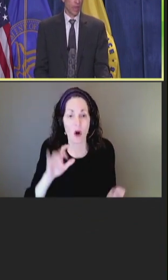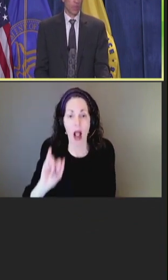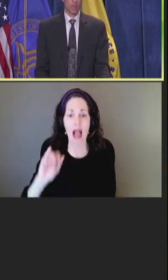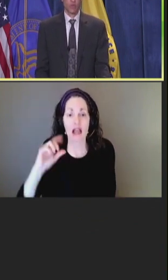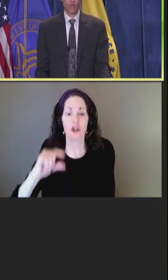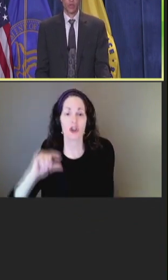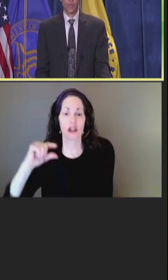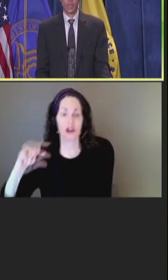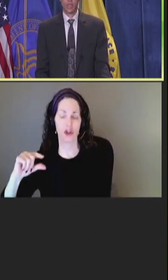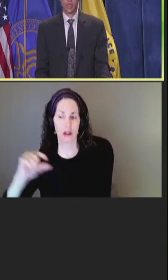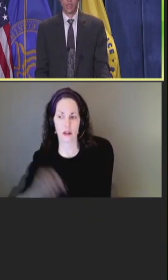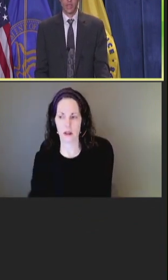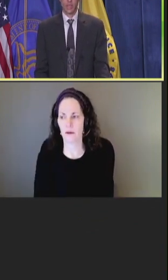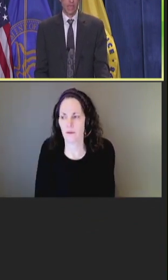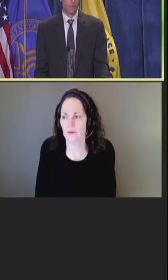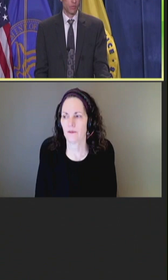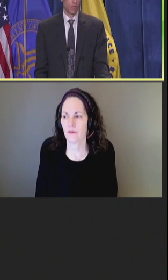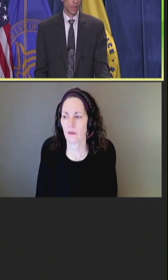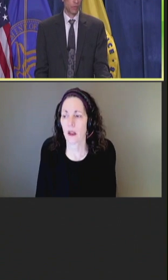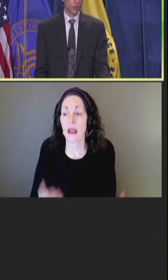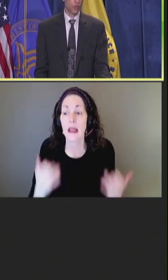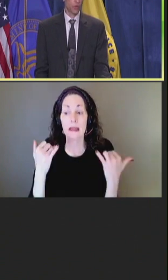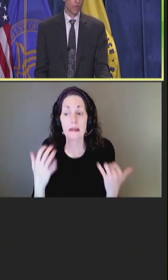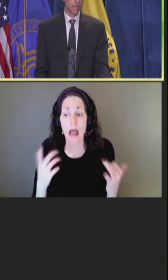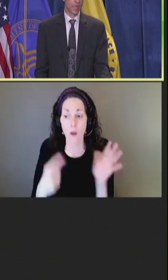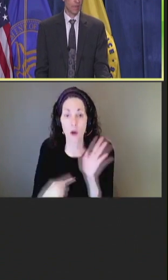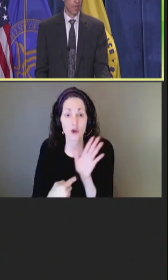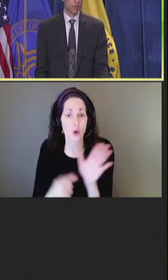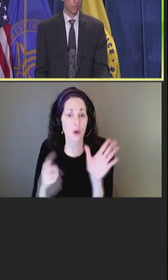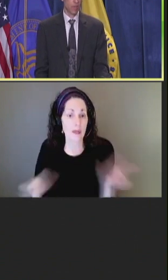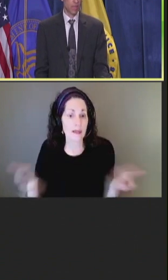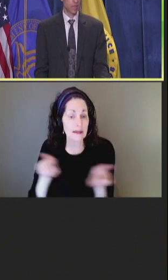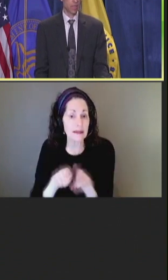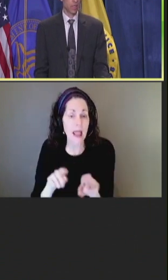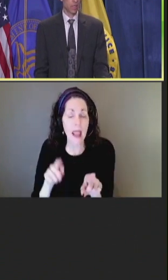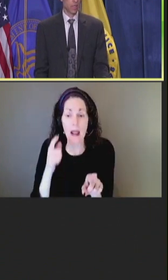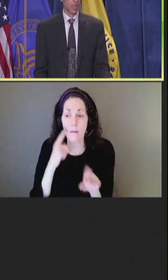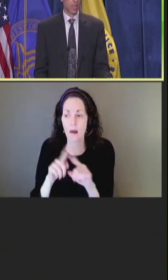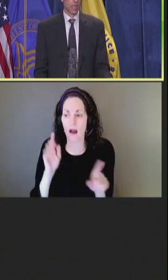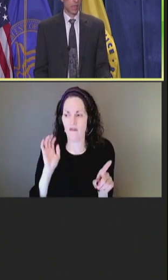And now what I'm showing you is the same, but for the neutralizing antibody response.